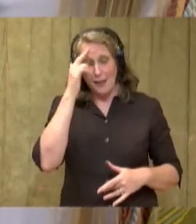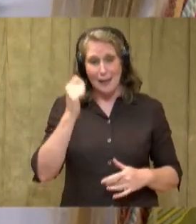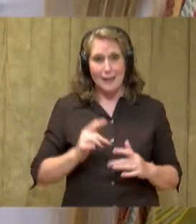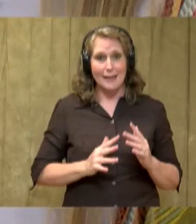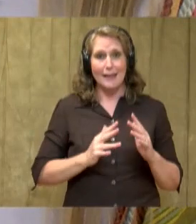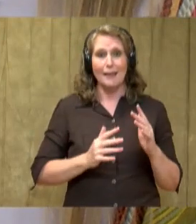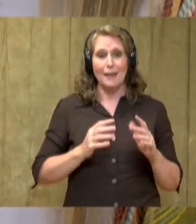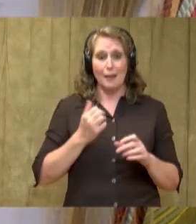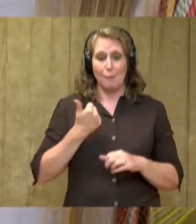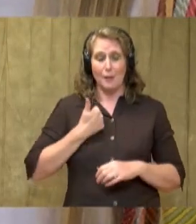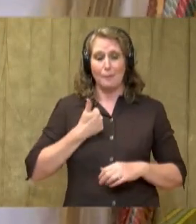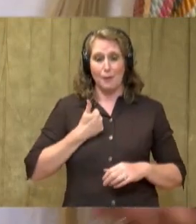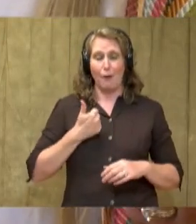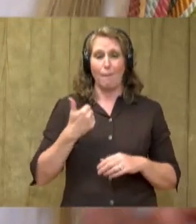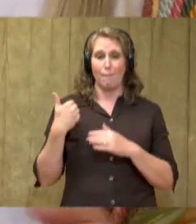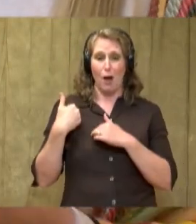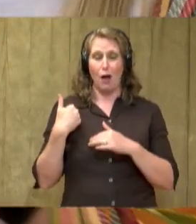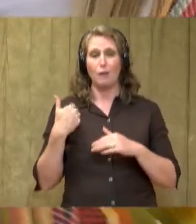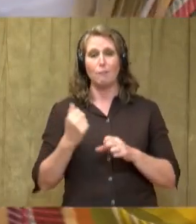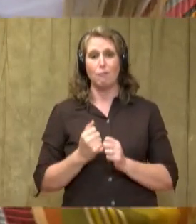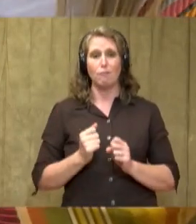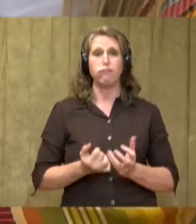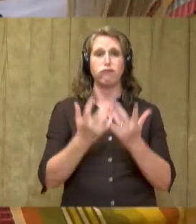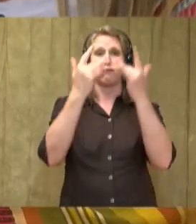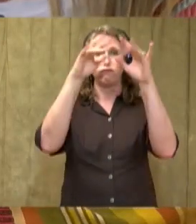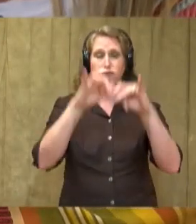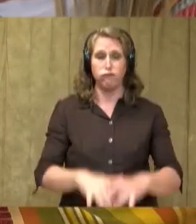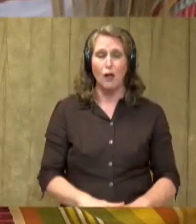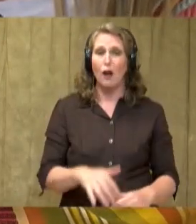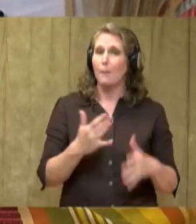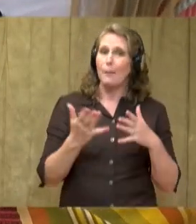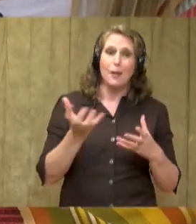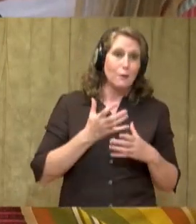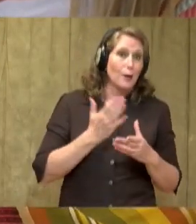it. Maybe they're just in it for the taco breaks.